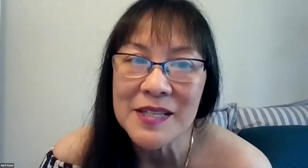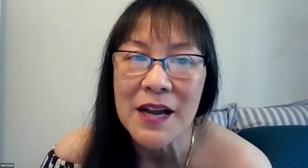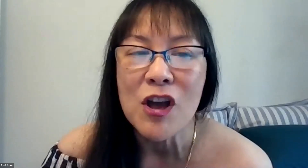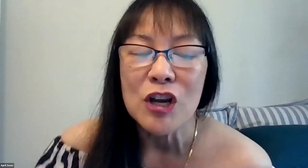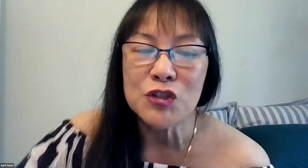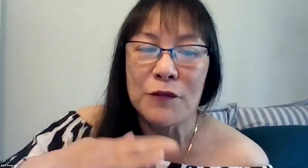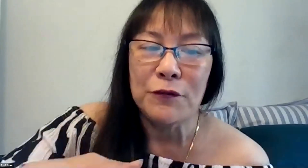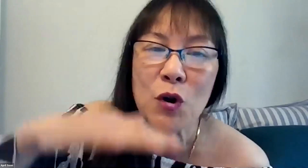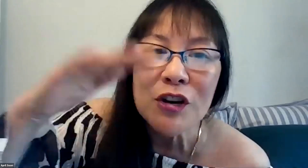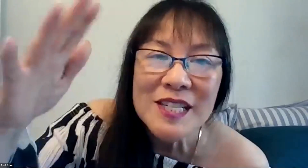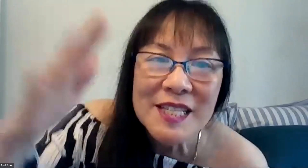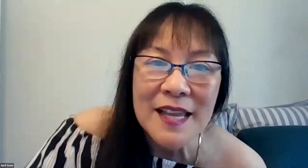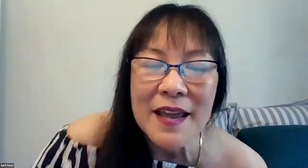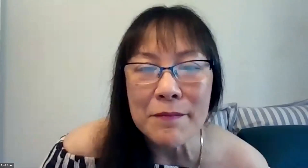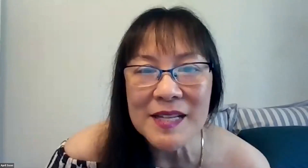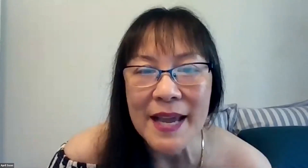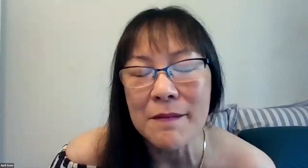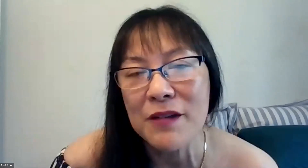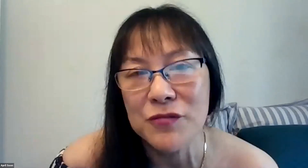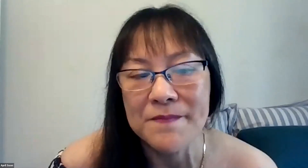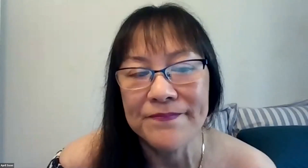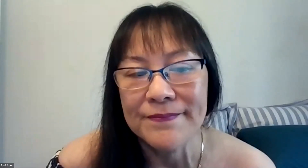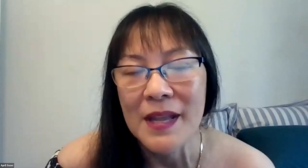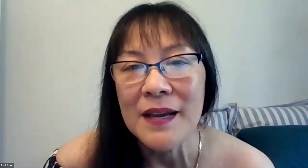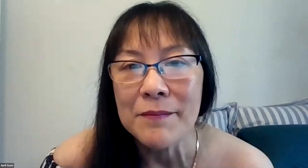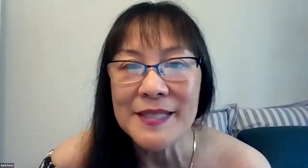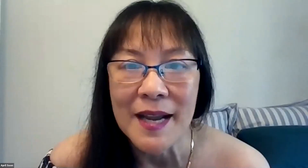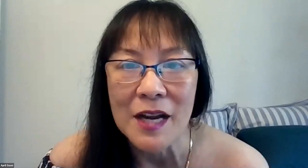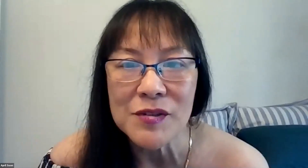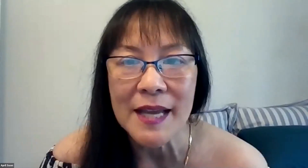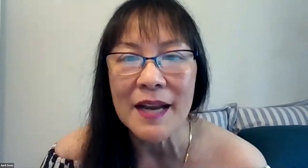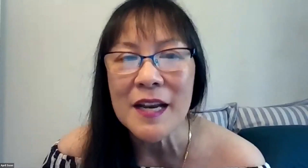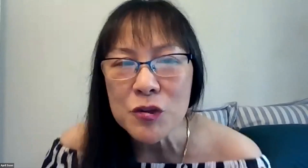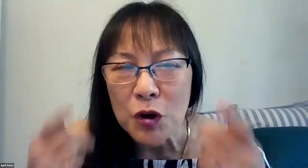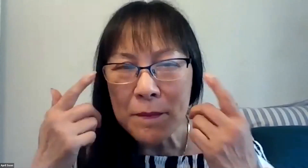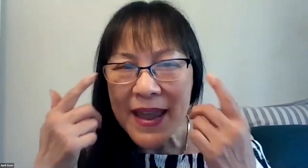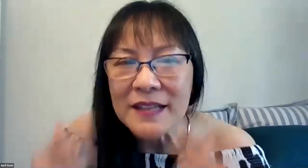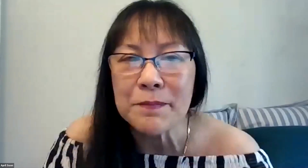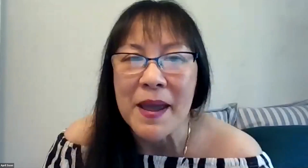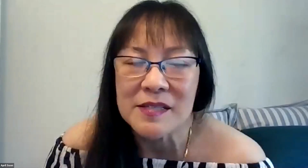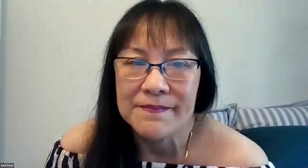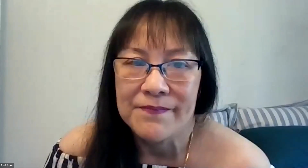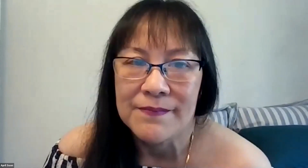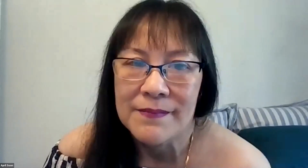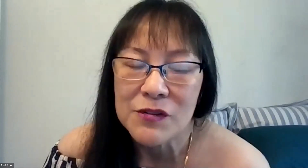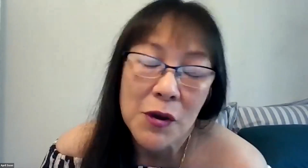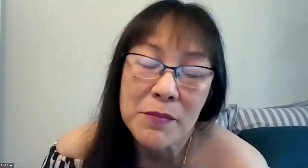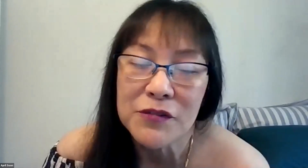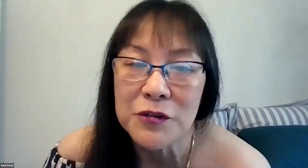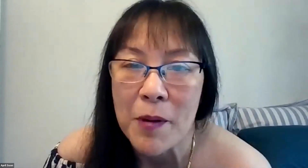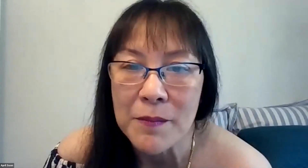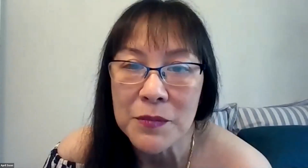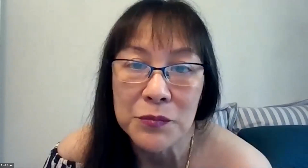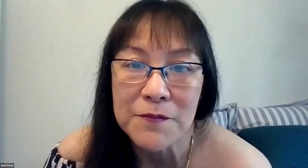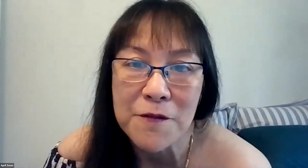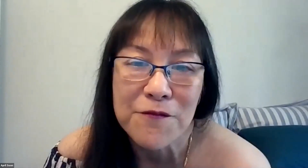of my stuff stored floor to ceiling in my second bedroom. My psychiatrist said I needed to work on my headspace. So I moved to